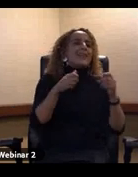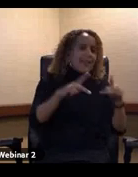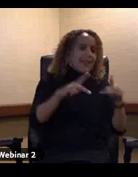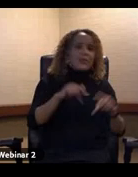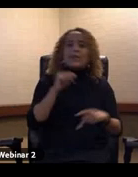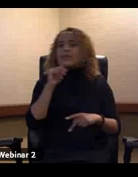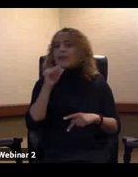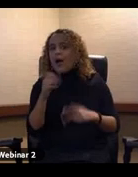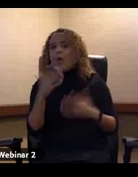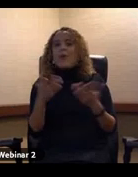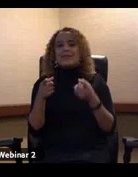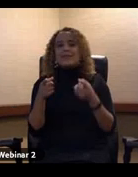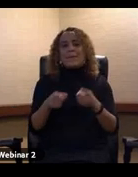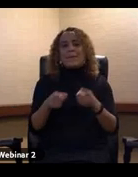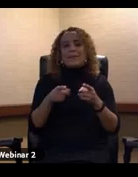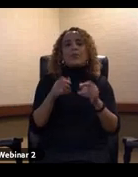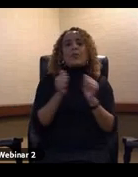past.